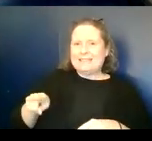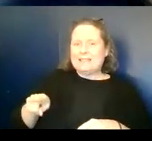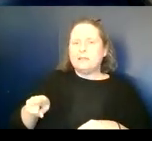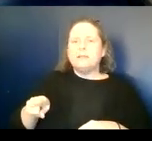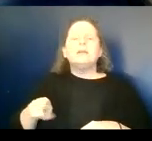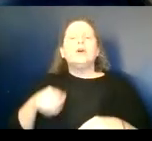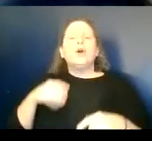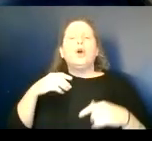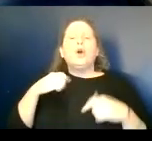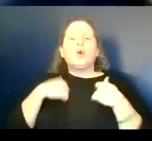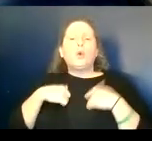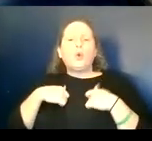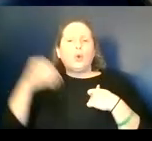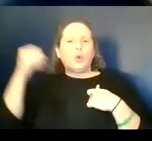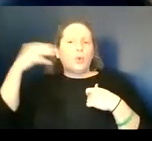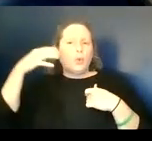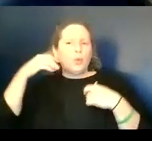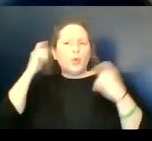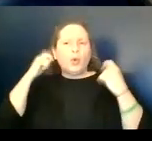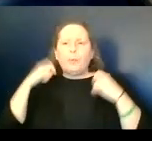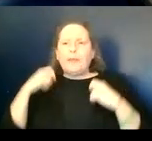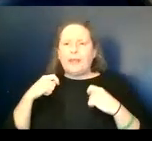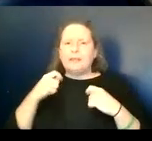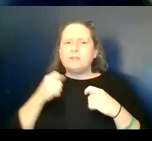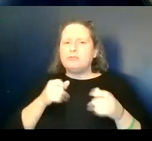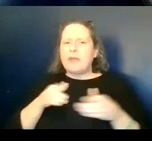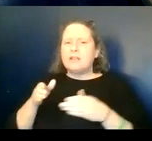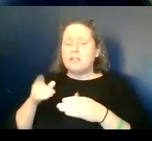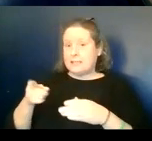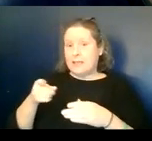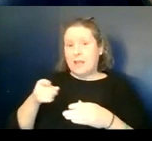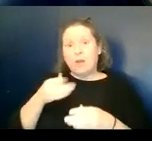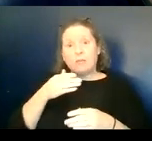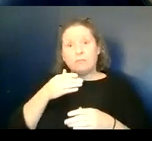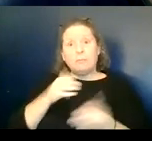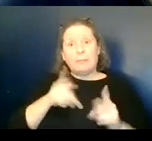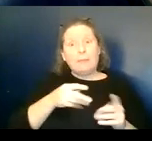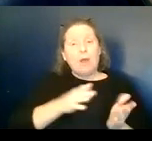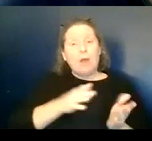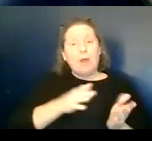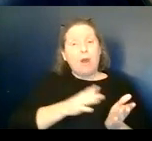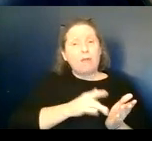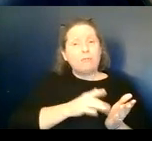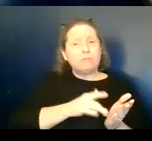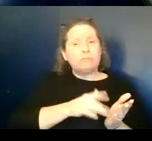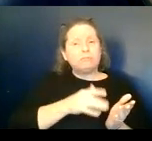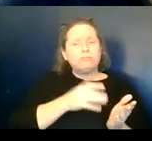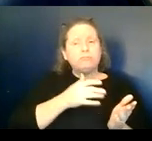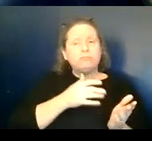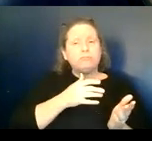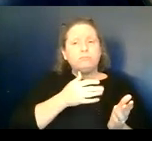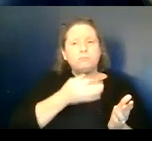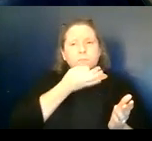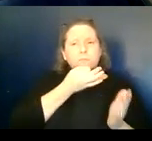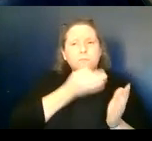strategies. Again, perpetrators are very good at this. Sometimes they start slow and groom you and get